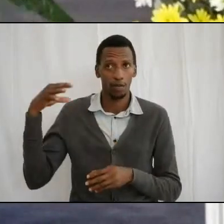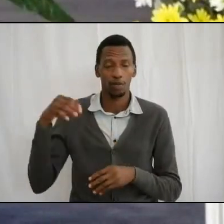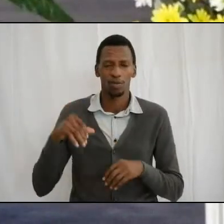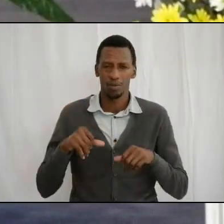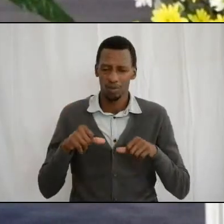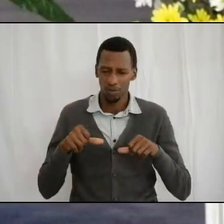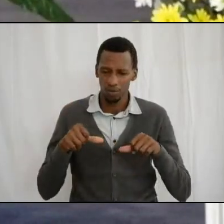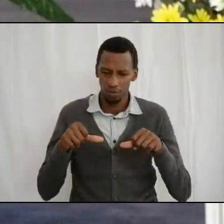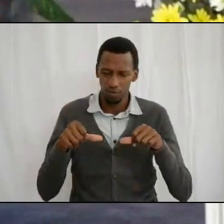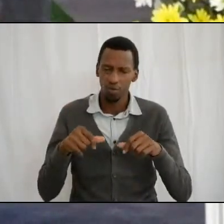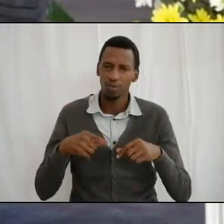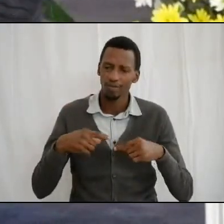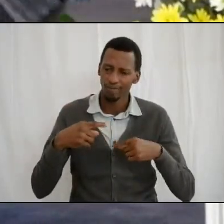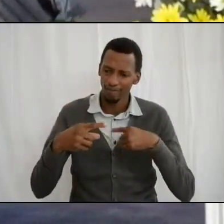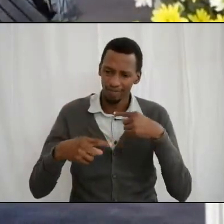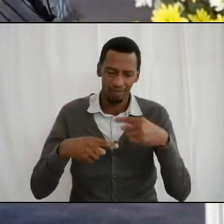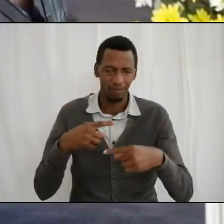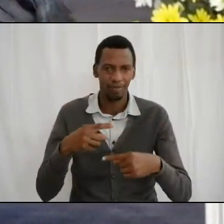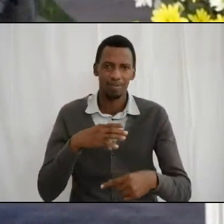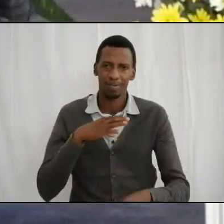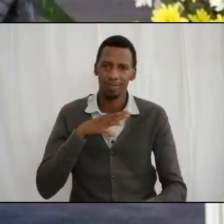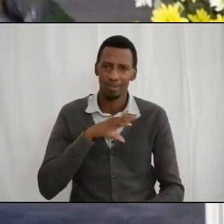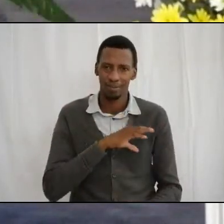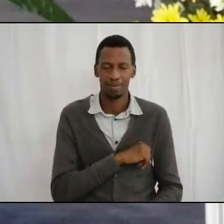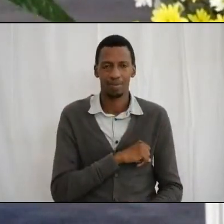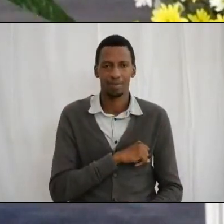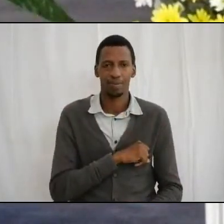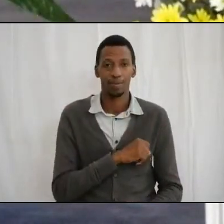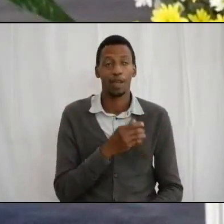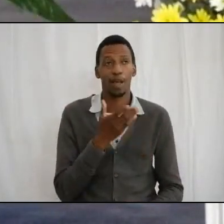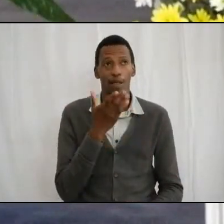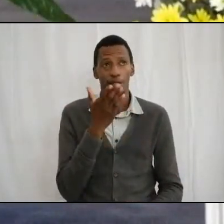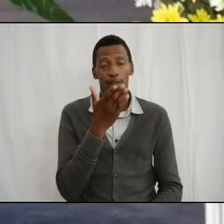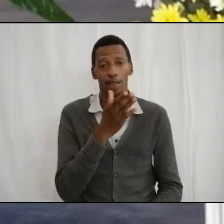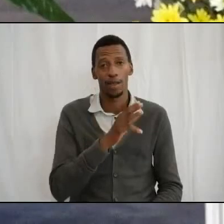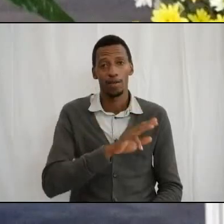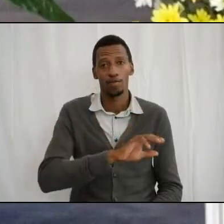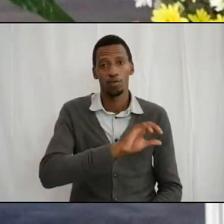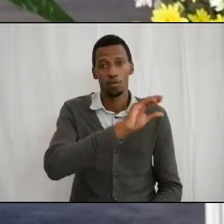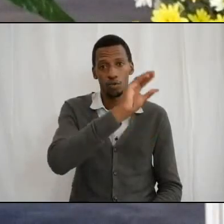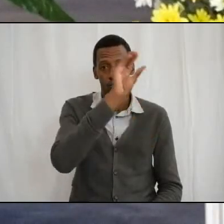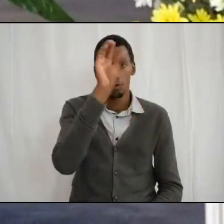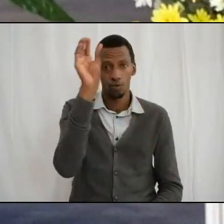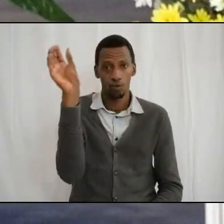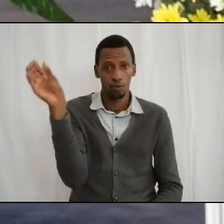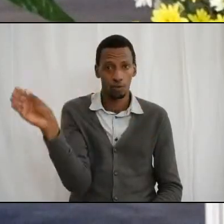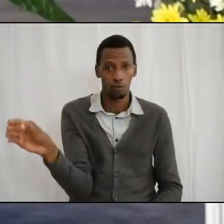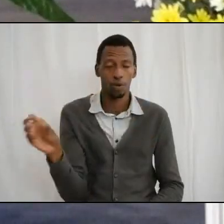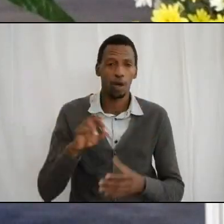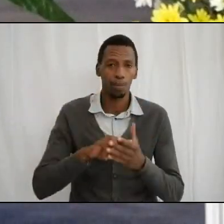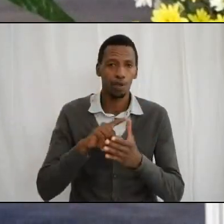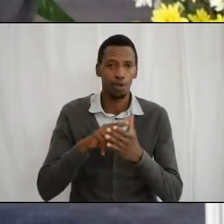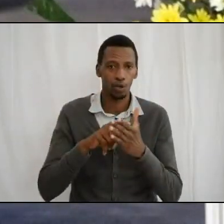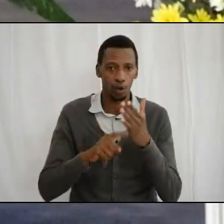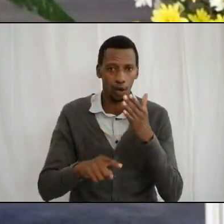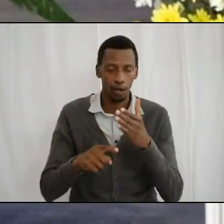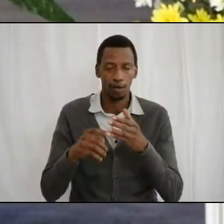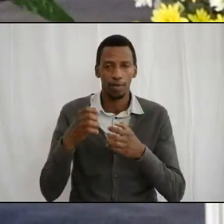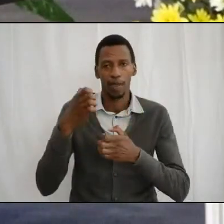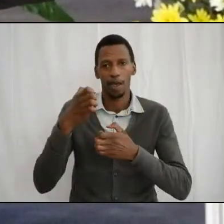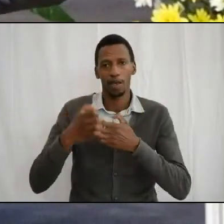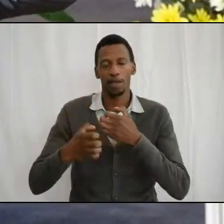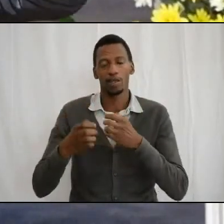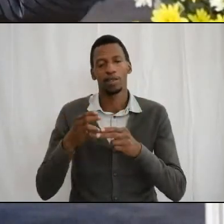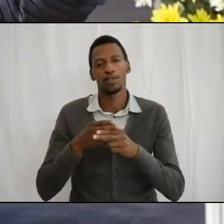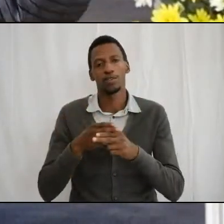going, keep persevering. There is a rainbow. The end is in sight. So leadership